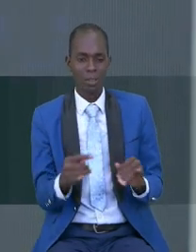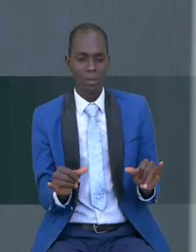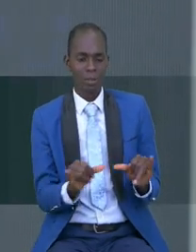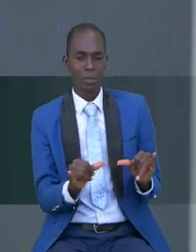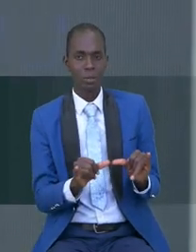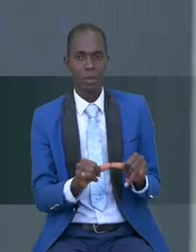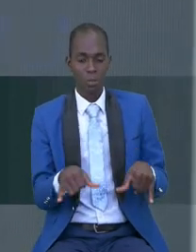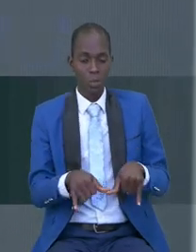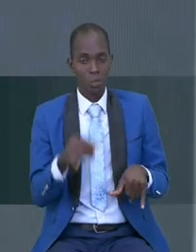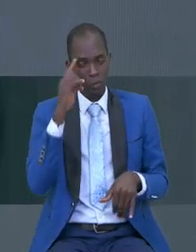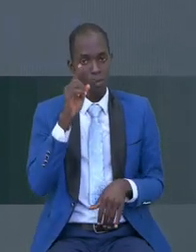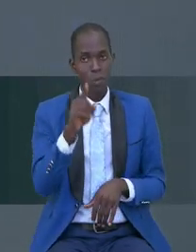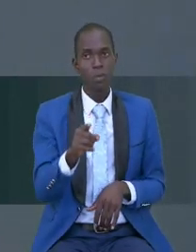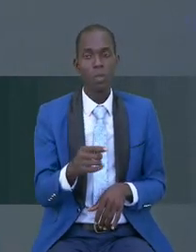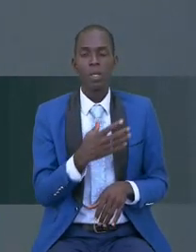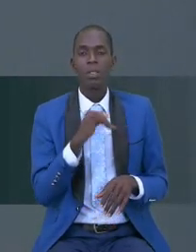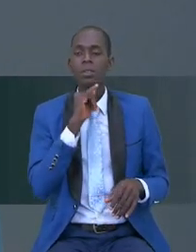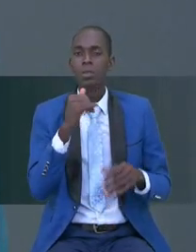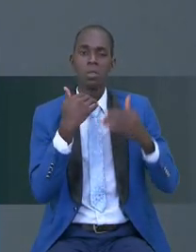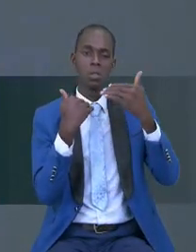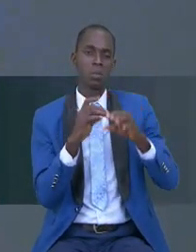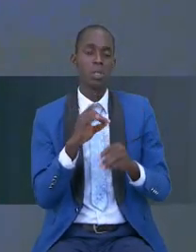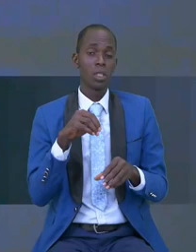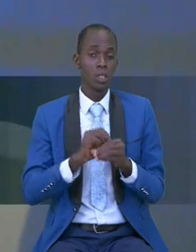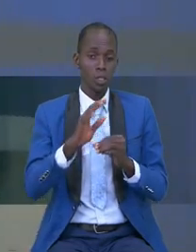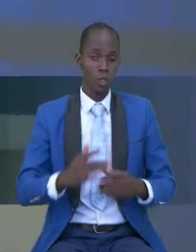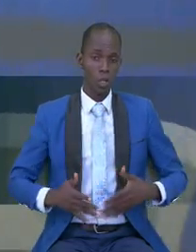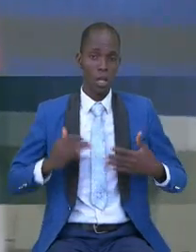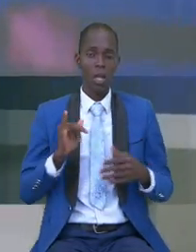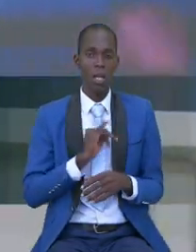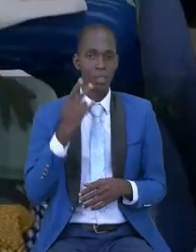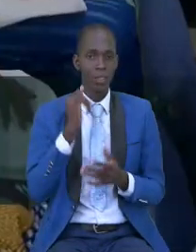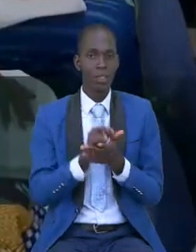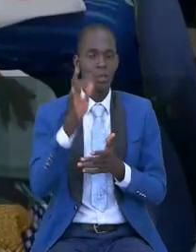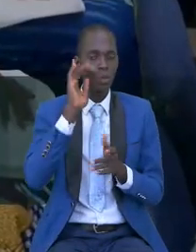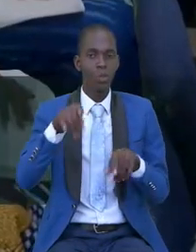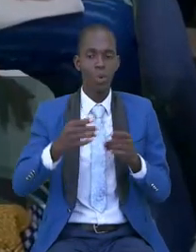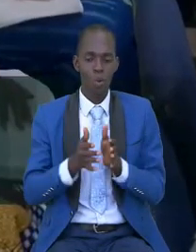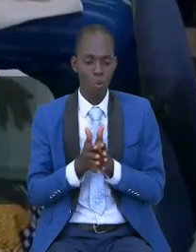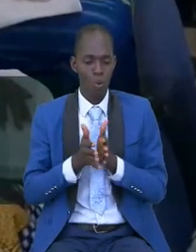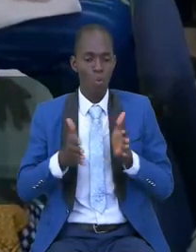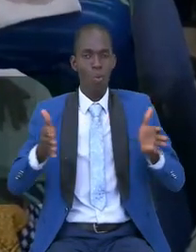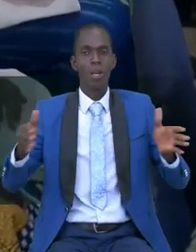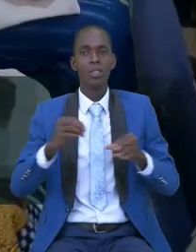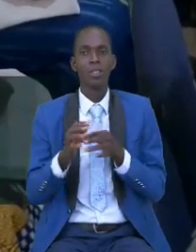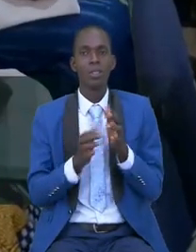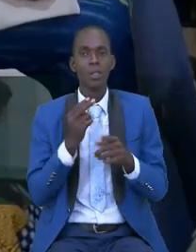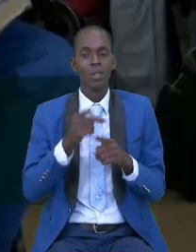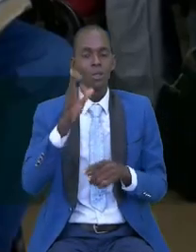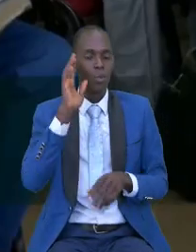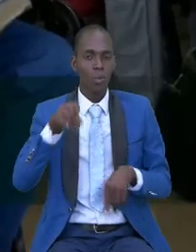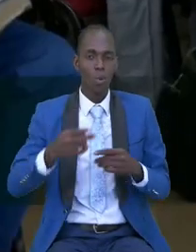unlimited. And in your life, I see that you will grow wide. You will go